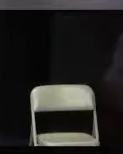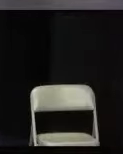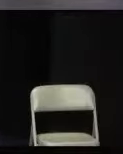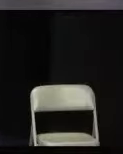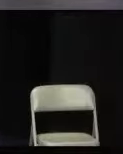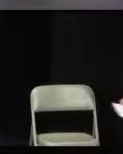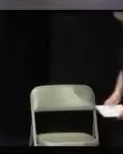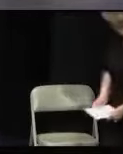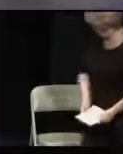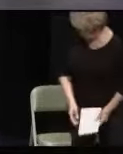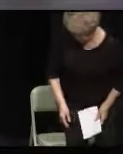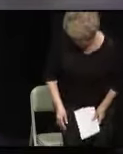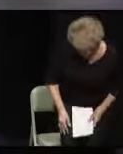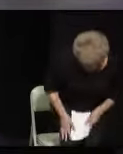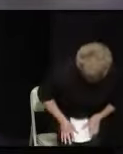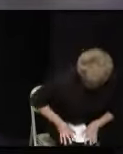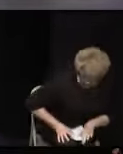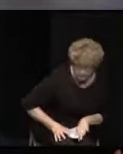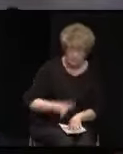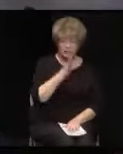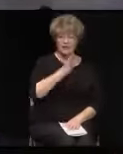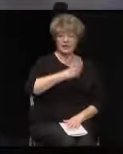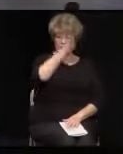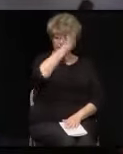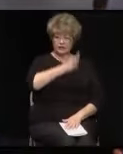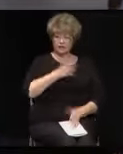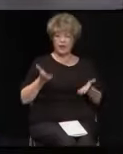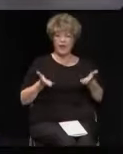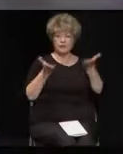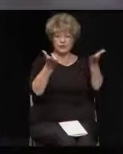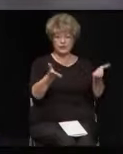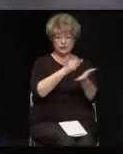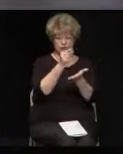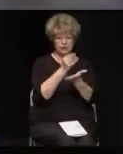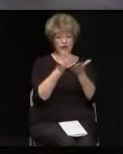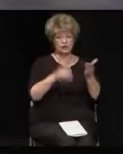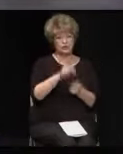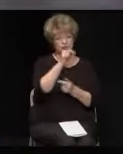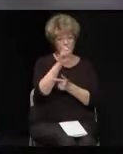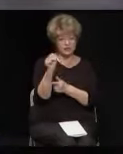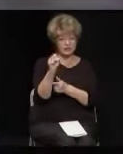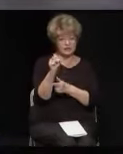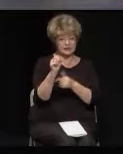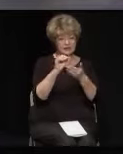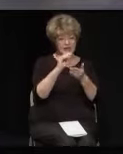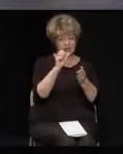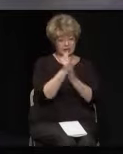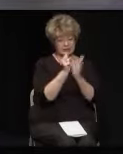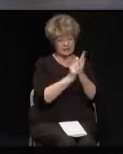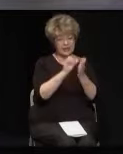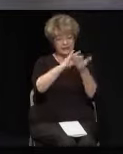Ladies and gentlemen, I present to you the graduates of Northeast State Community College class of